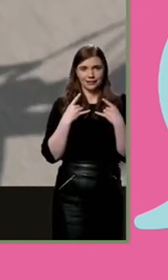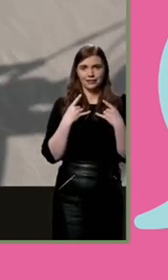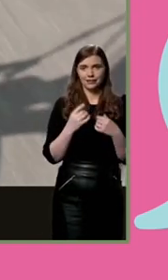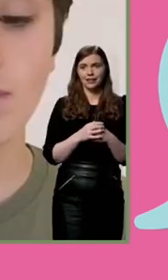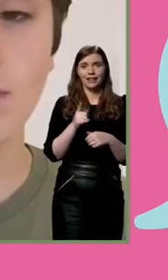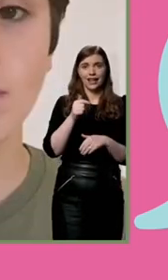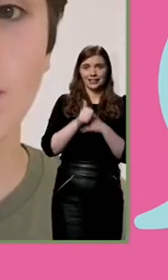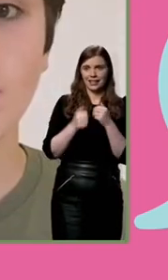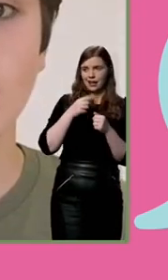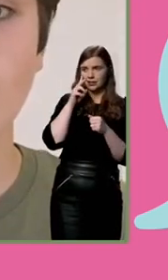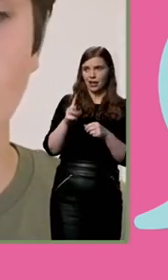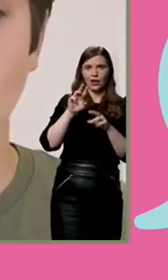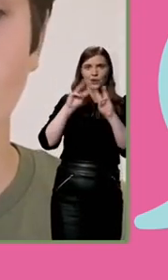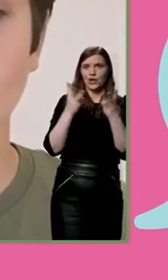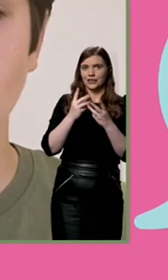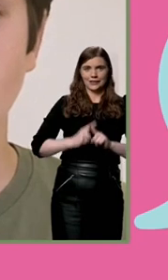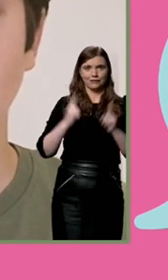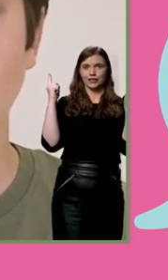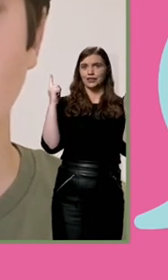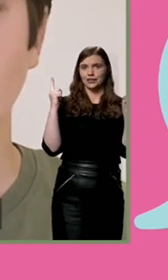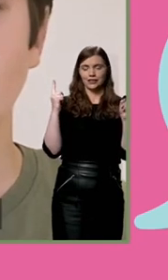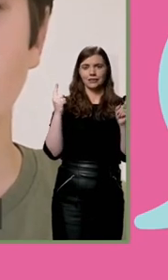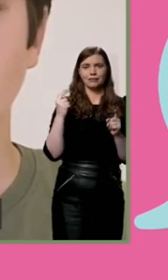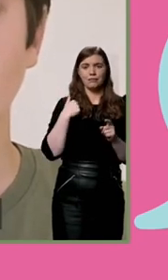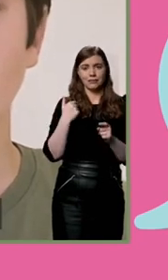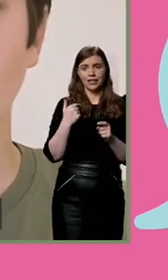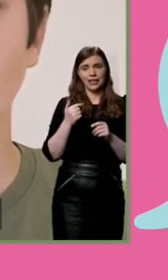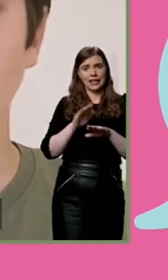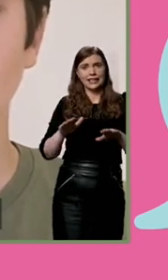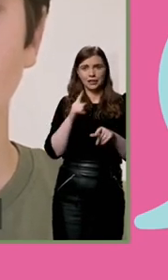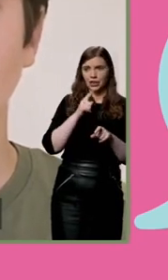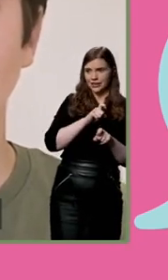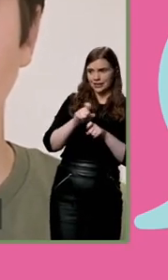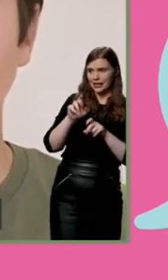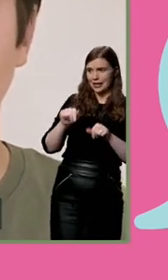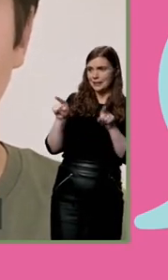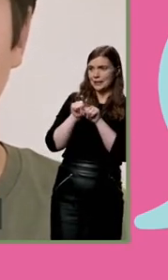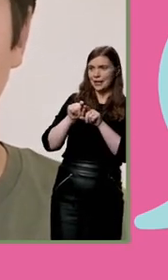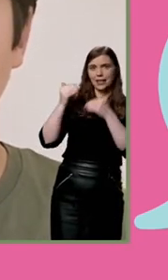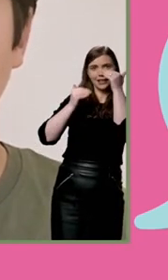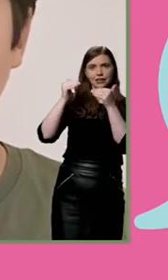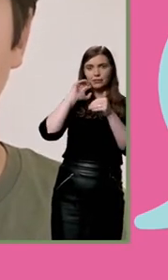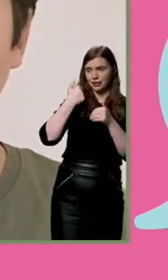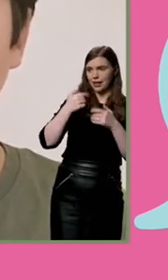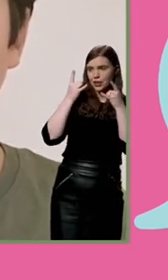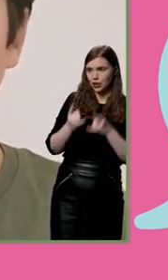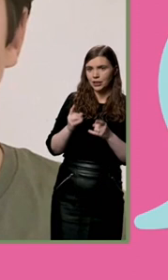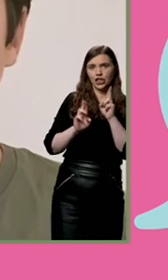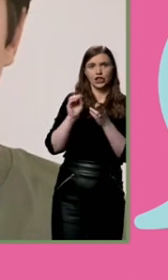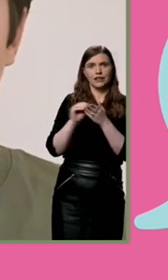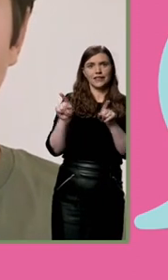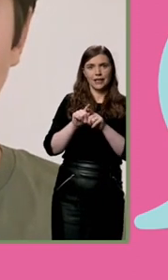myself. That day, I saw the world in a new light. Even though I was a kid, I could do what any adult could do, because I'm a human